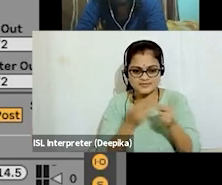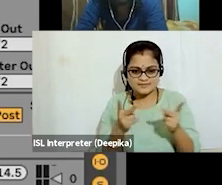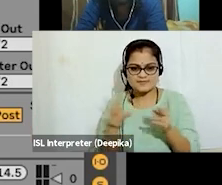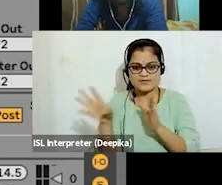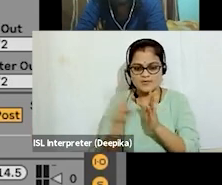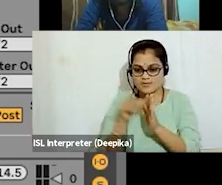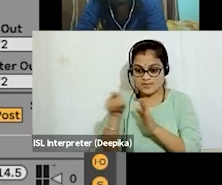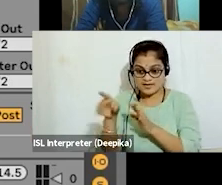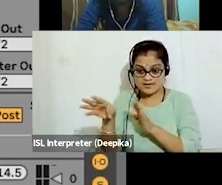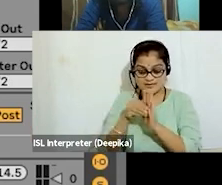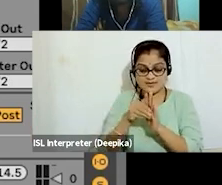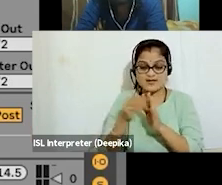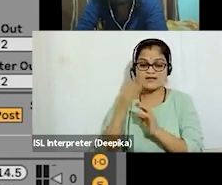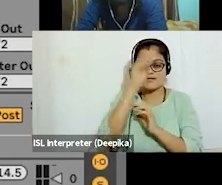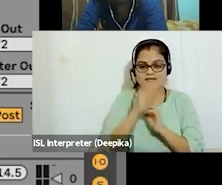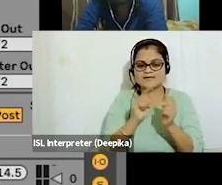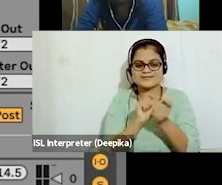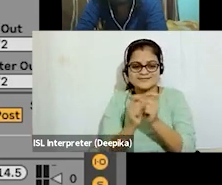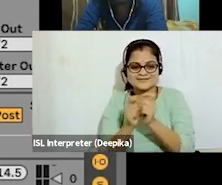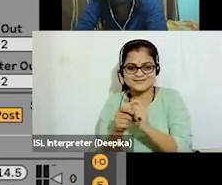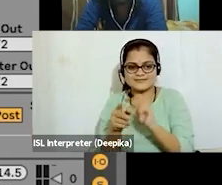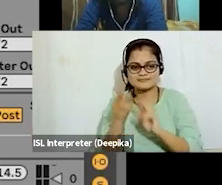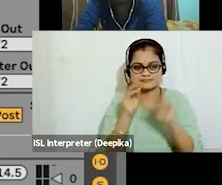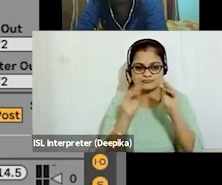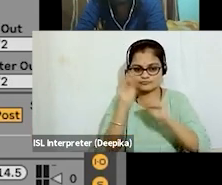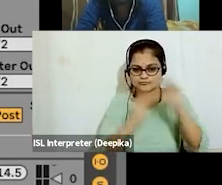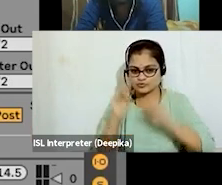copies of the same thing. So I've